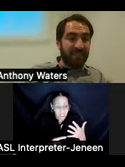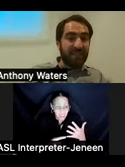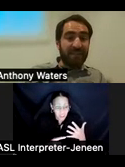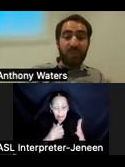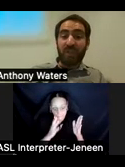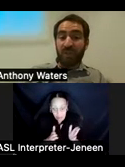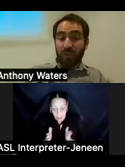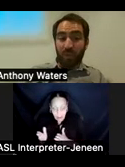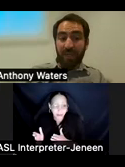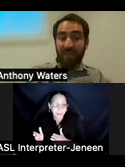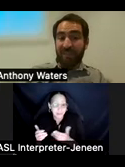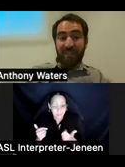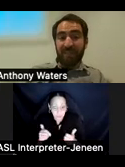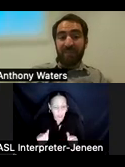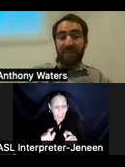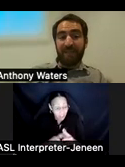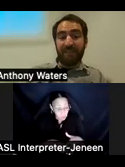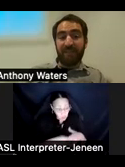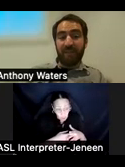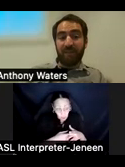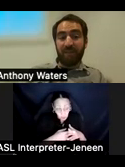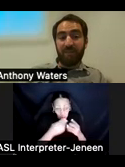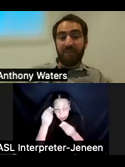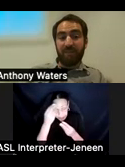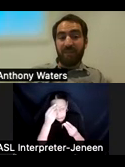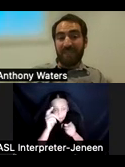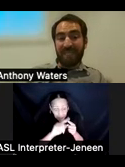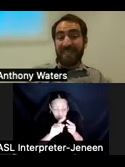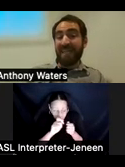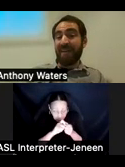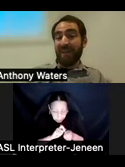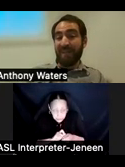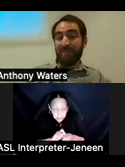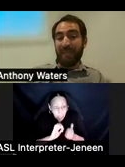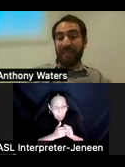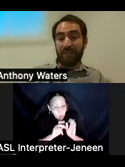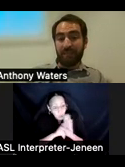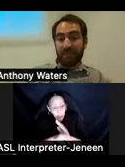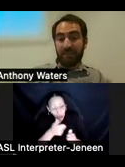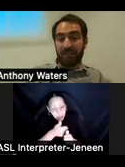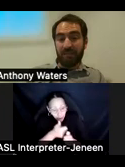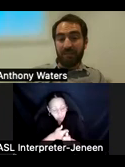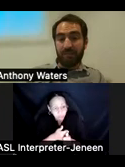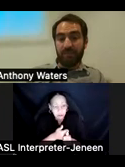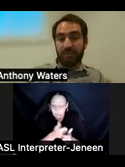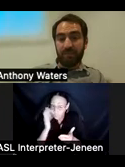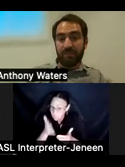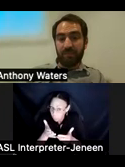intent. Have you started to work out the details of how to kill yourself? Did you intend to carry out that plan?